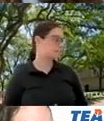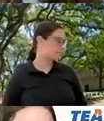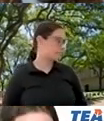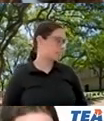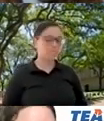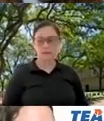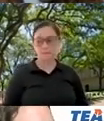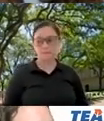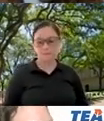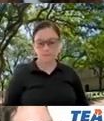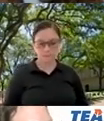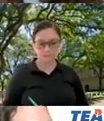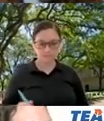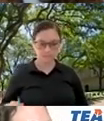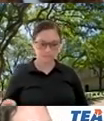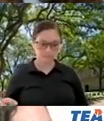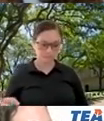Amber Scanlon.